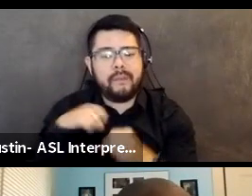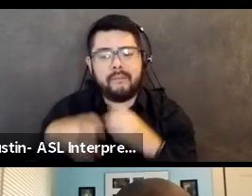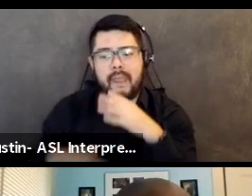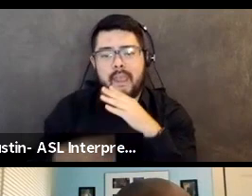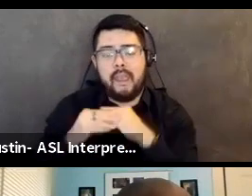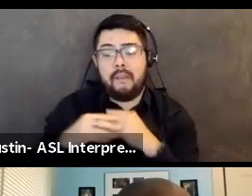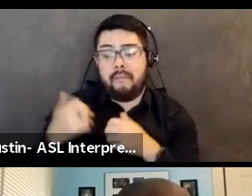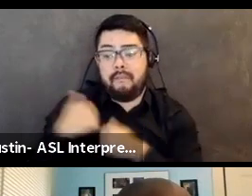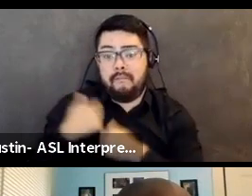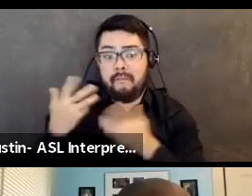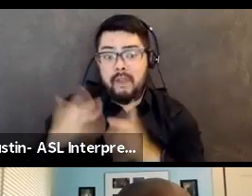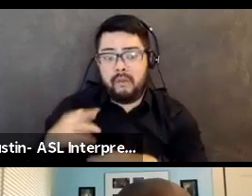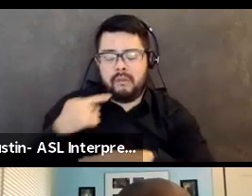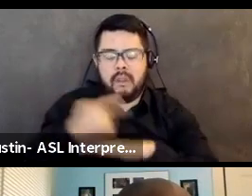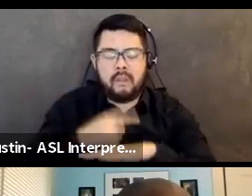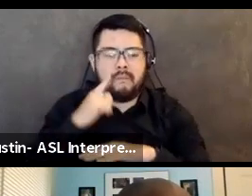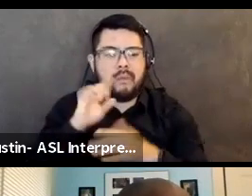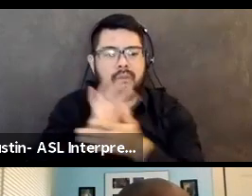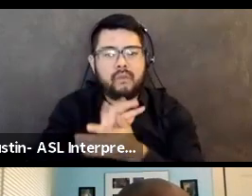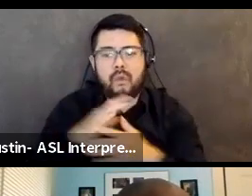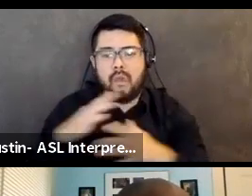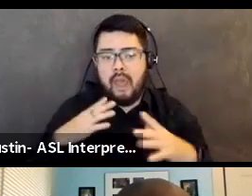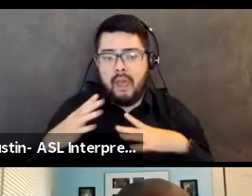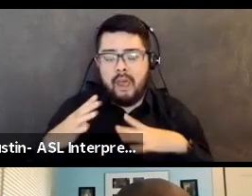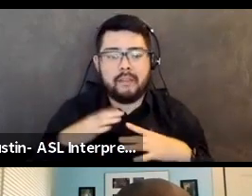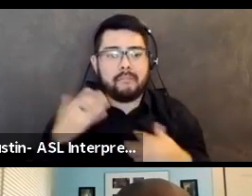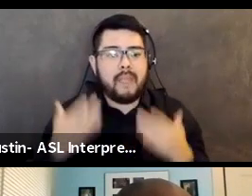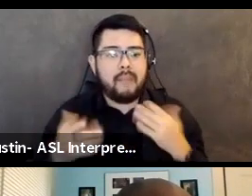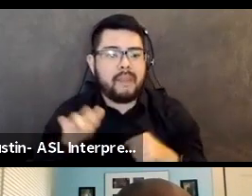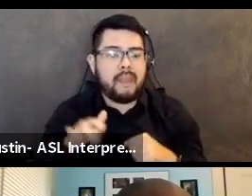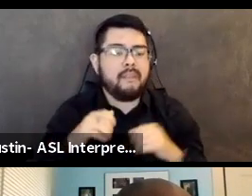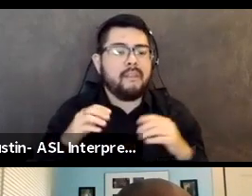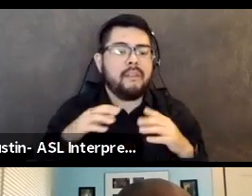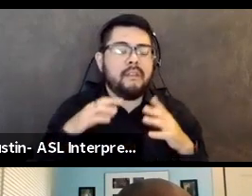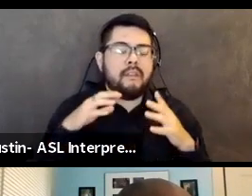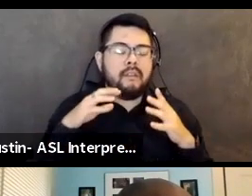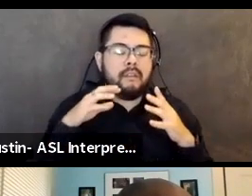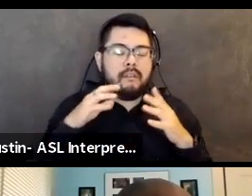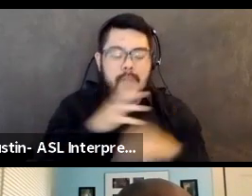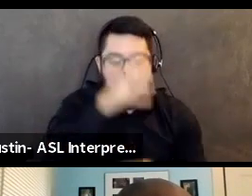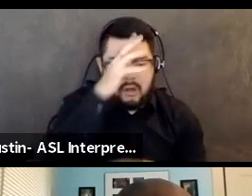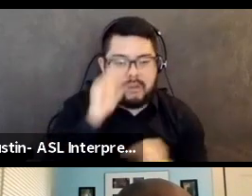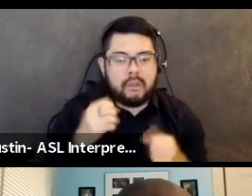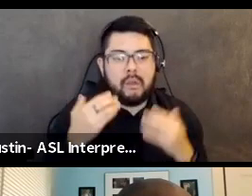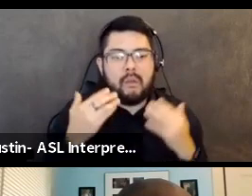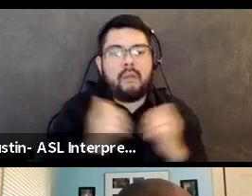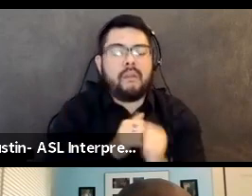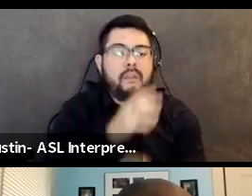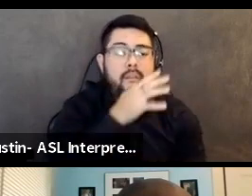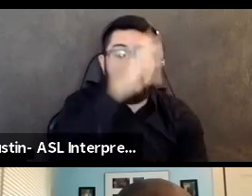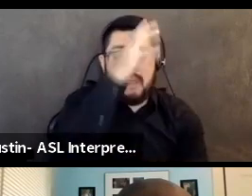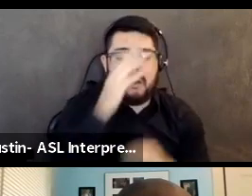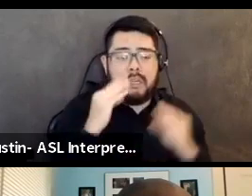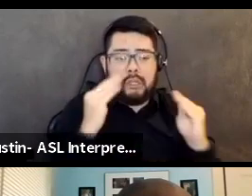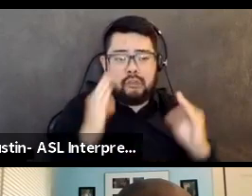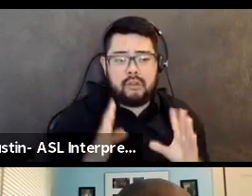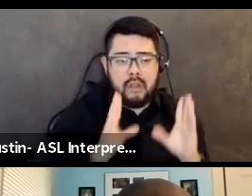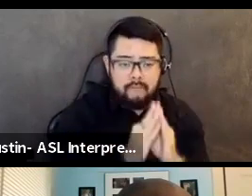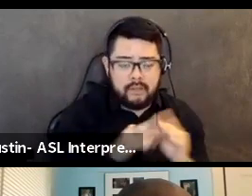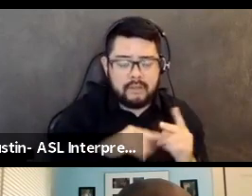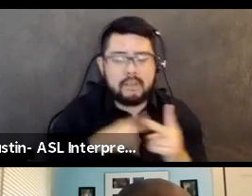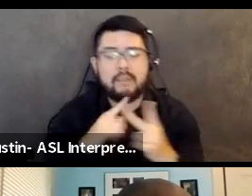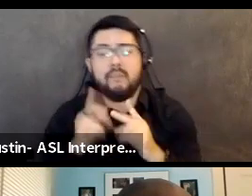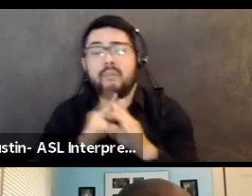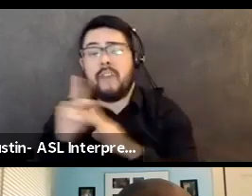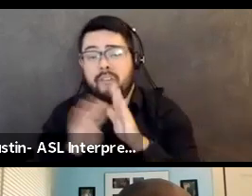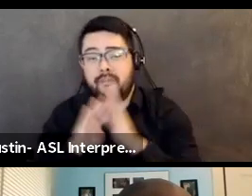of holidays that the district may use for classes parent teacher conferences or teacher and service or teacher institute if veterans